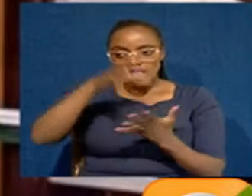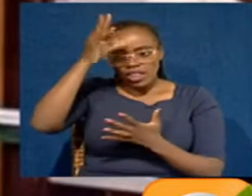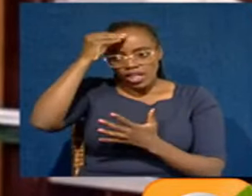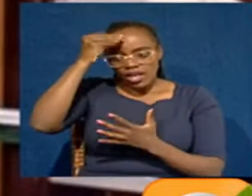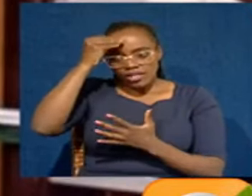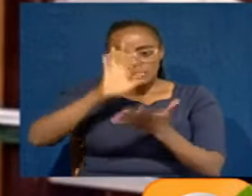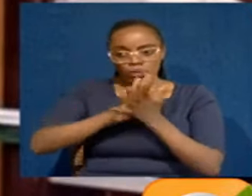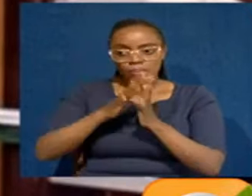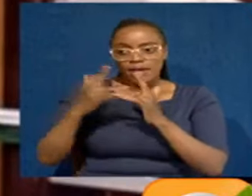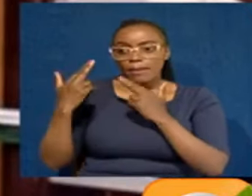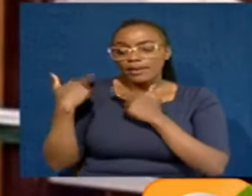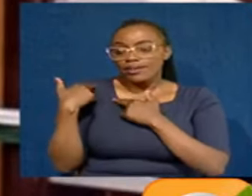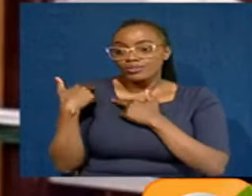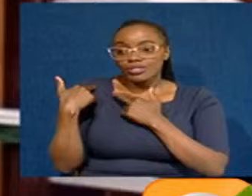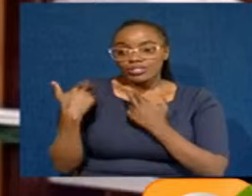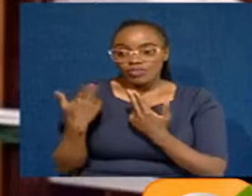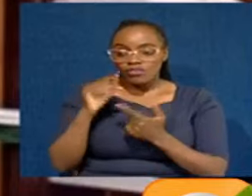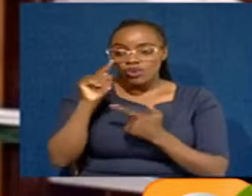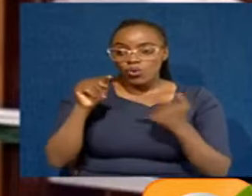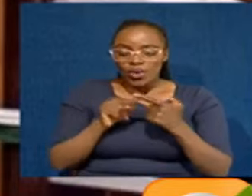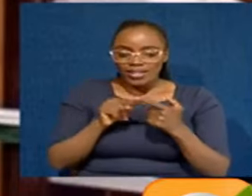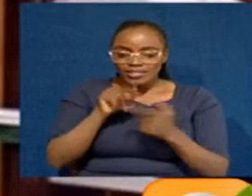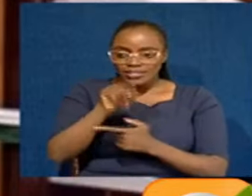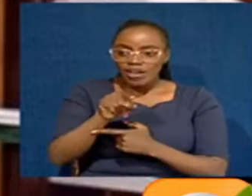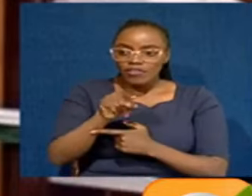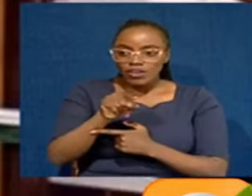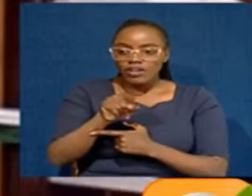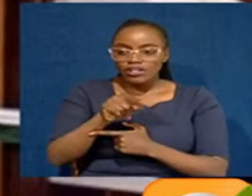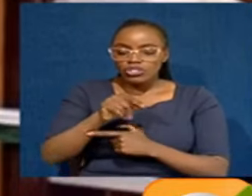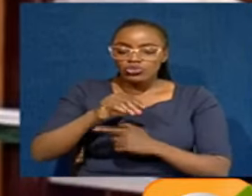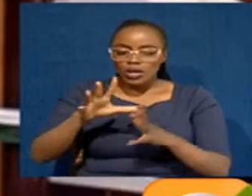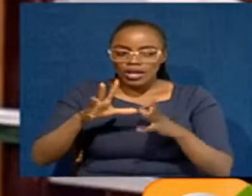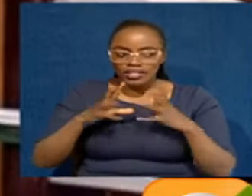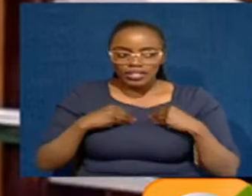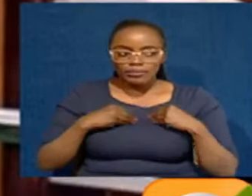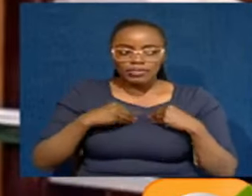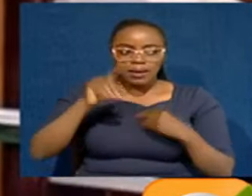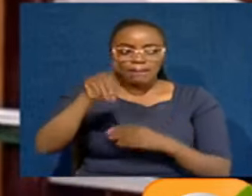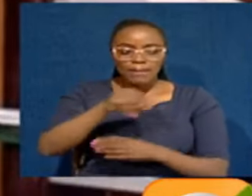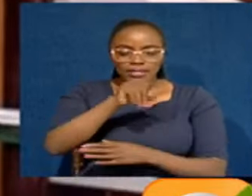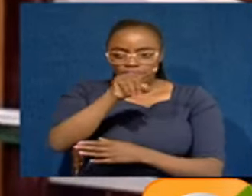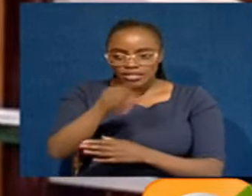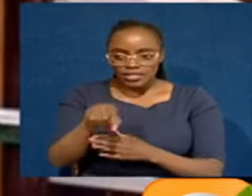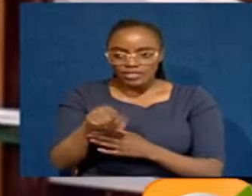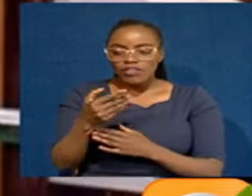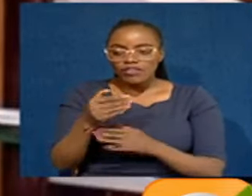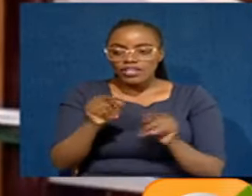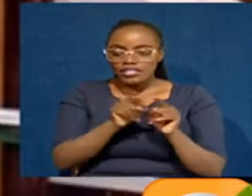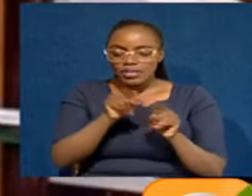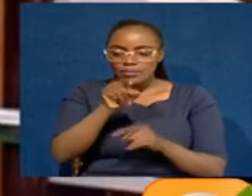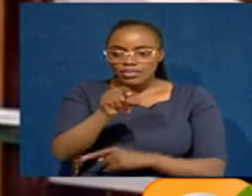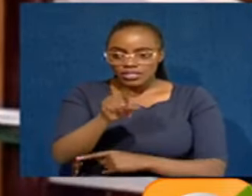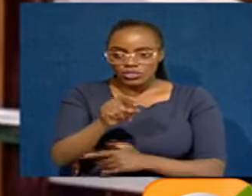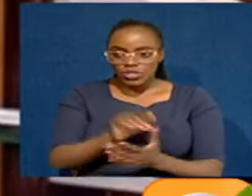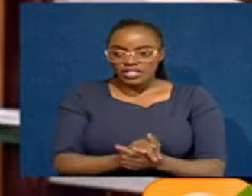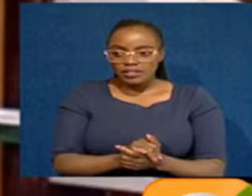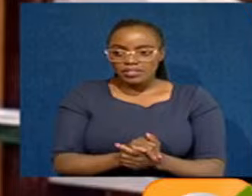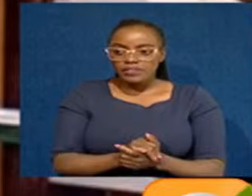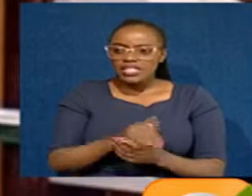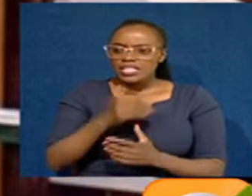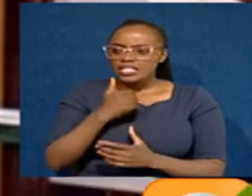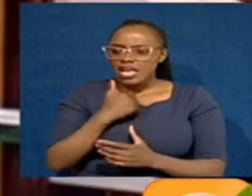be responsible? When will she ever learn to own up for a mistake that is so glaring such as this one? She